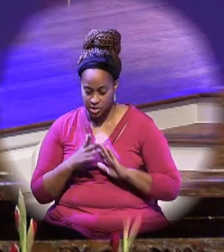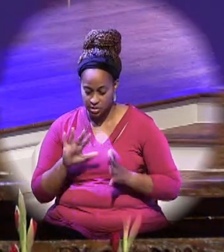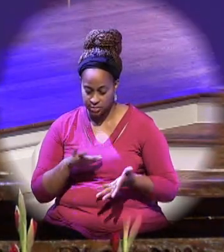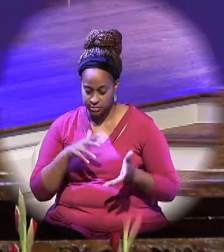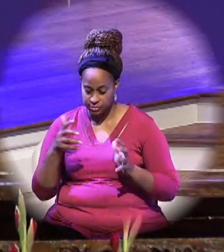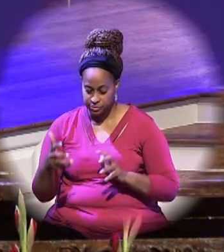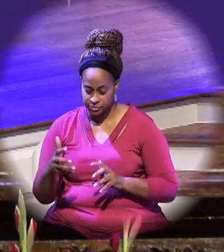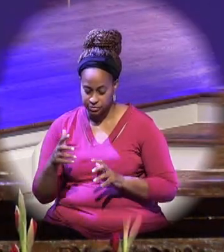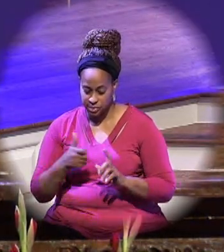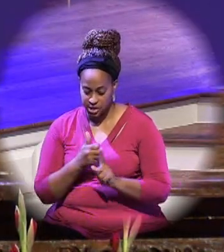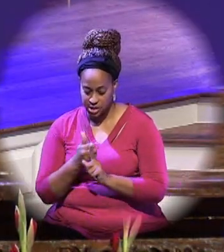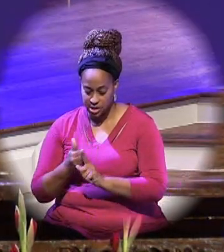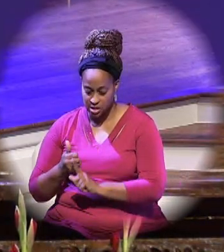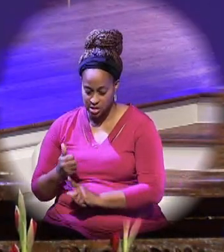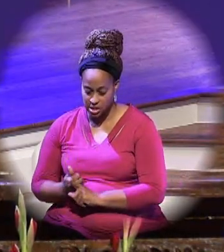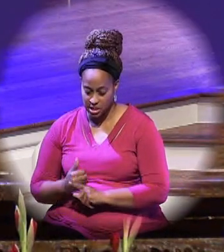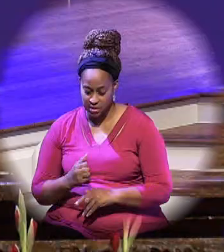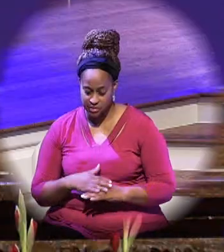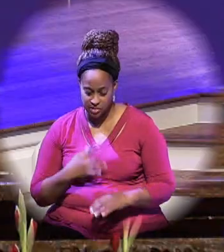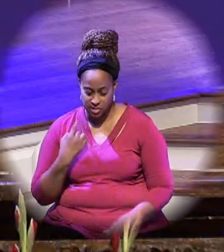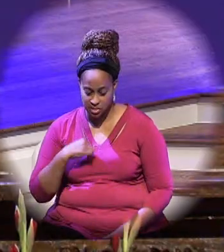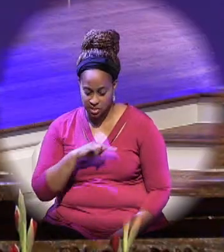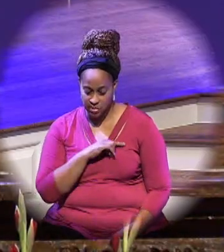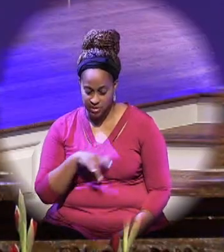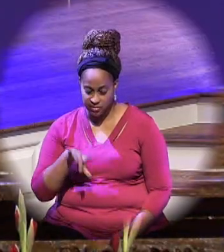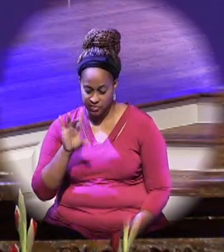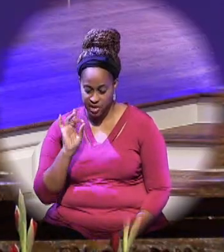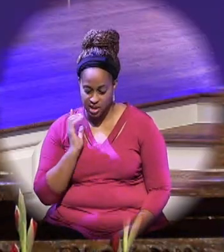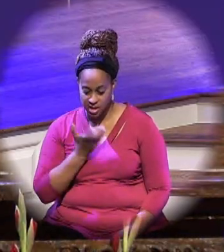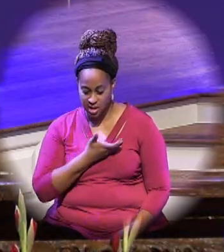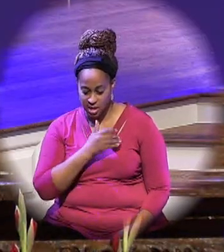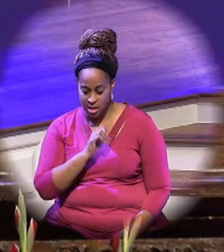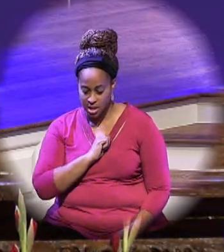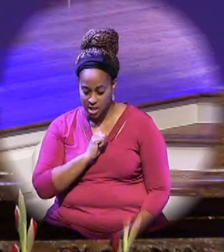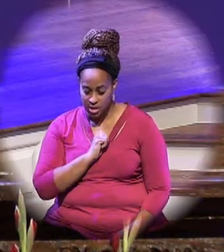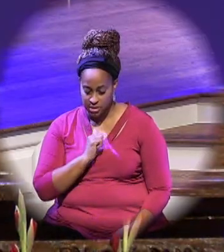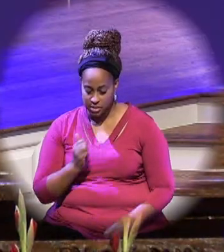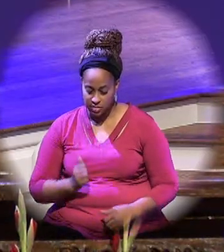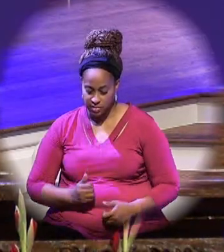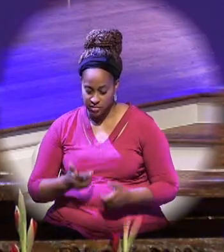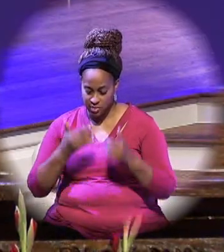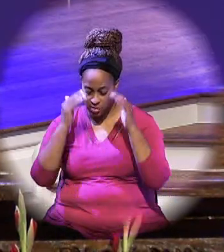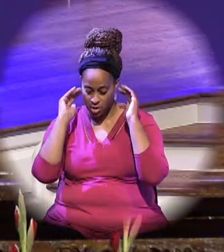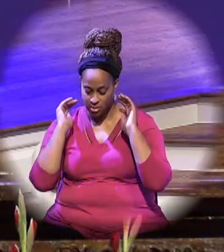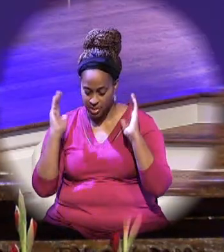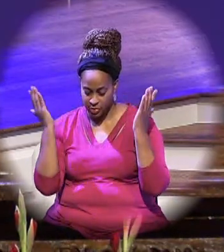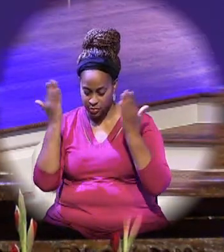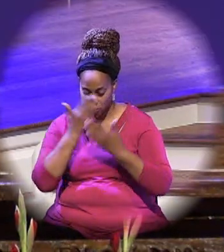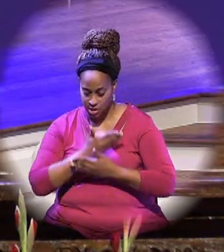life itself ebbs away so that we find ourselves overwhelmed by the darkness.